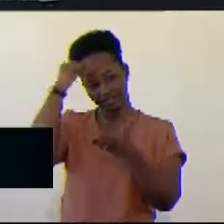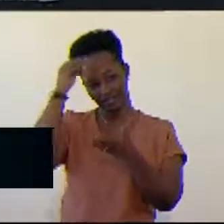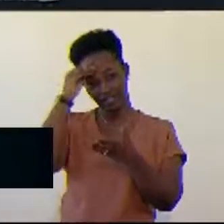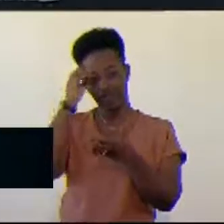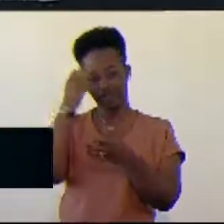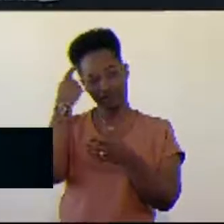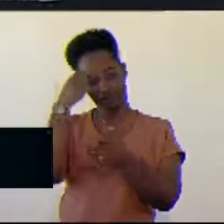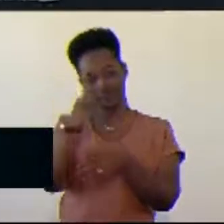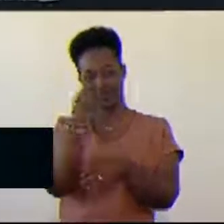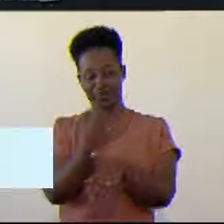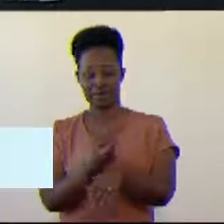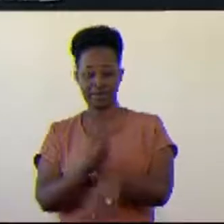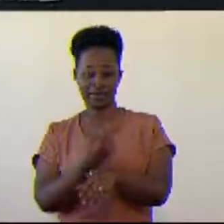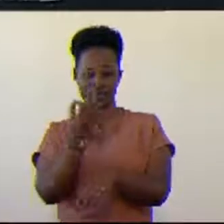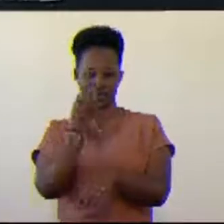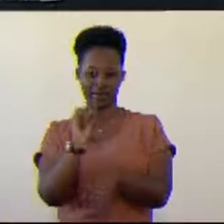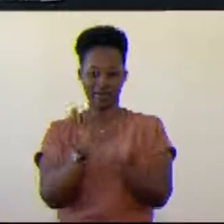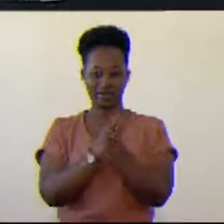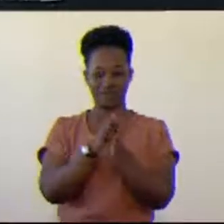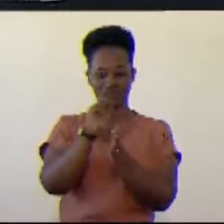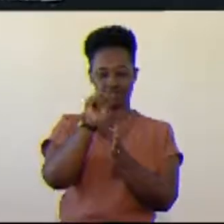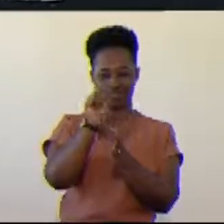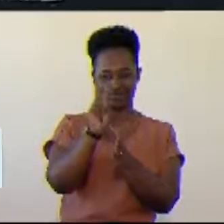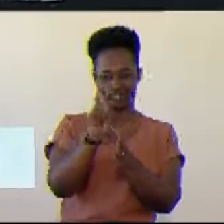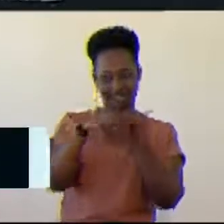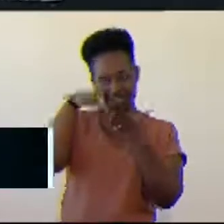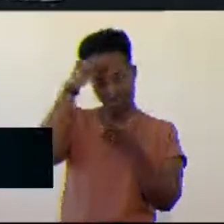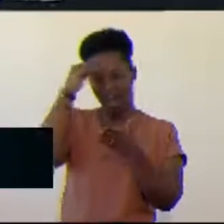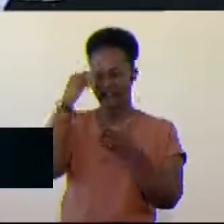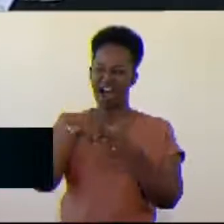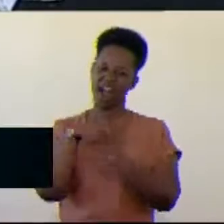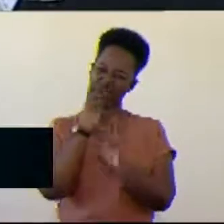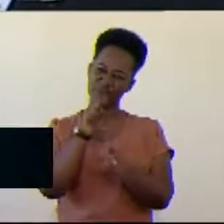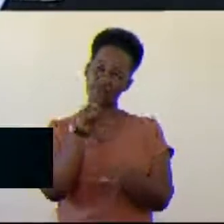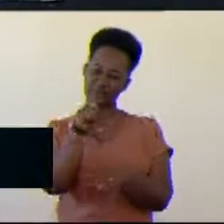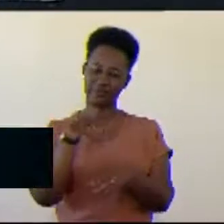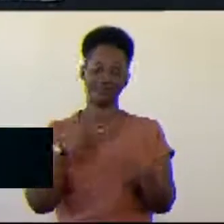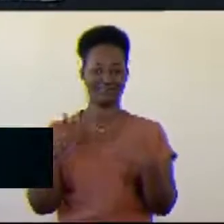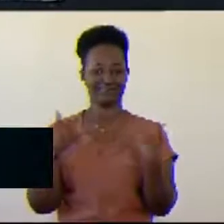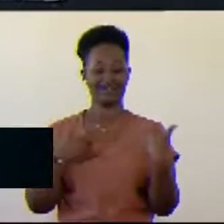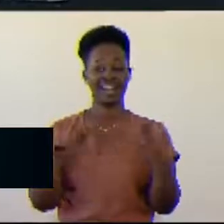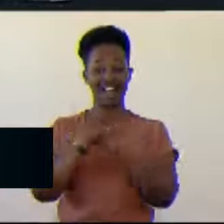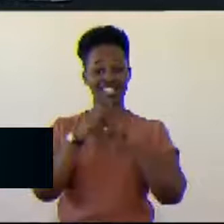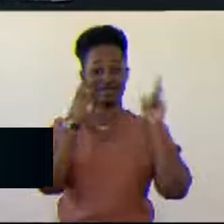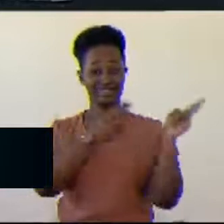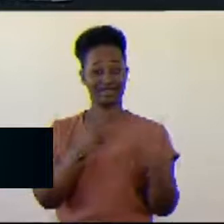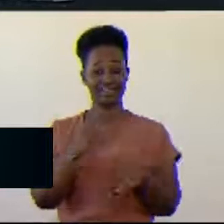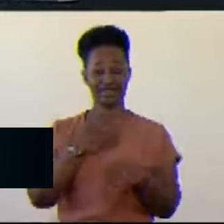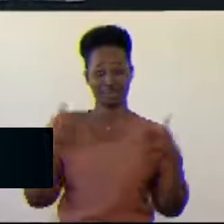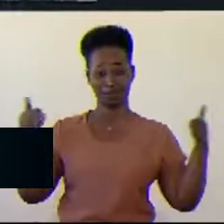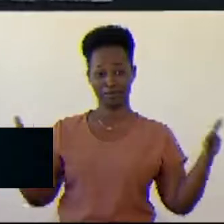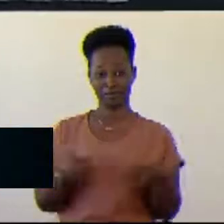learning, and I hope you are going to enjoy our sessions together. Now, as always, I want to begin by introducing